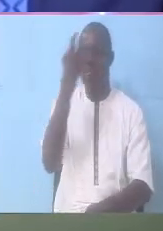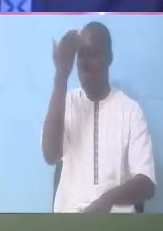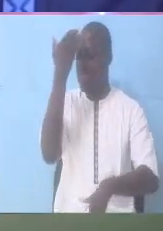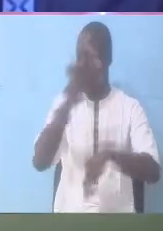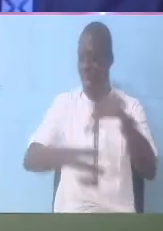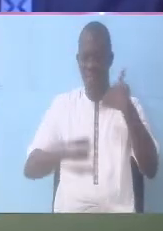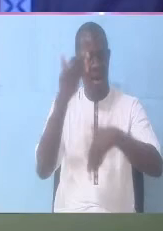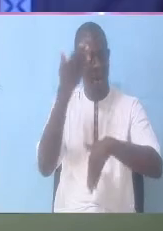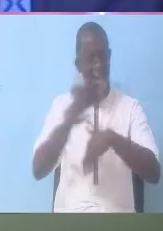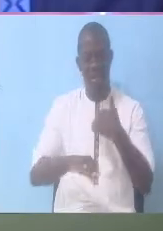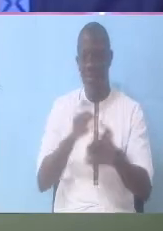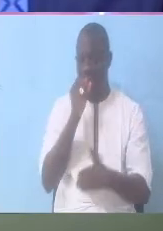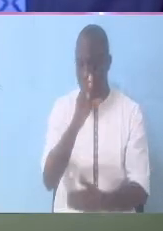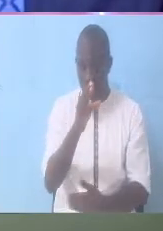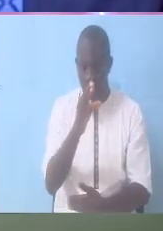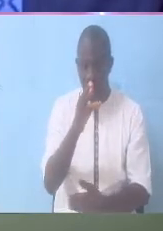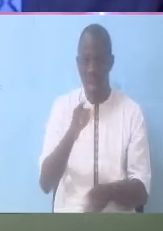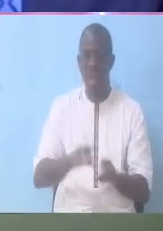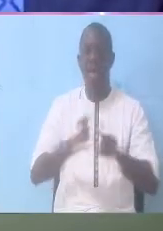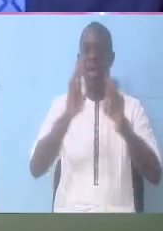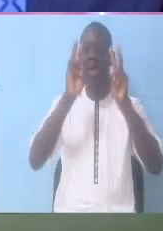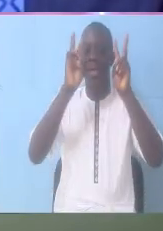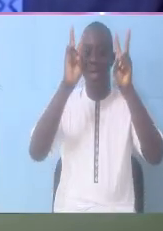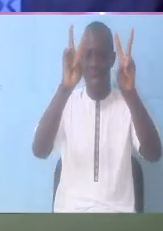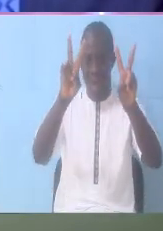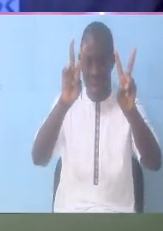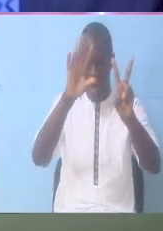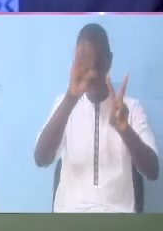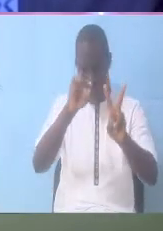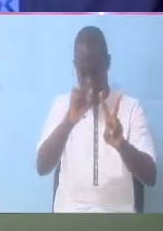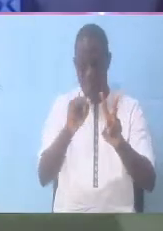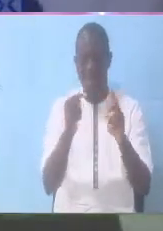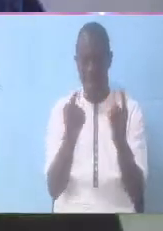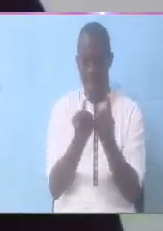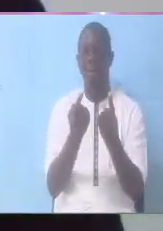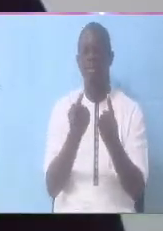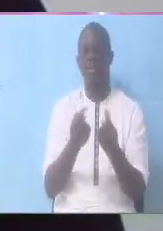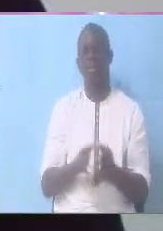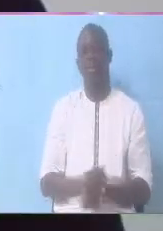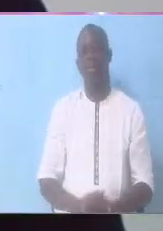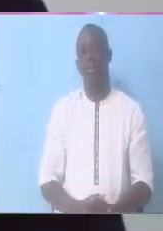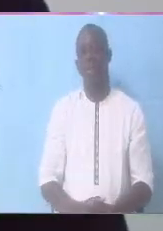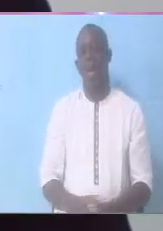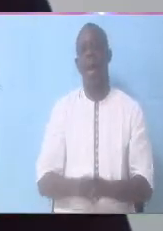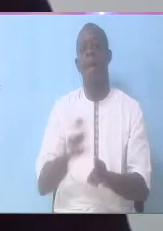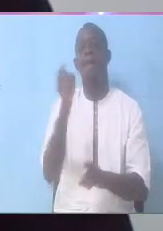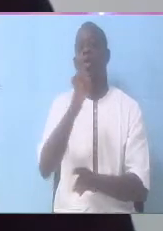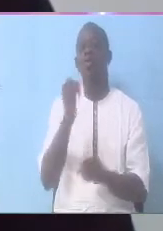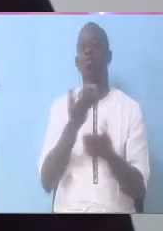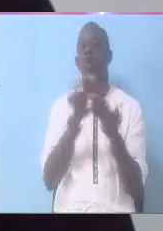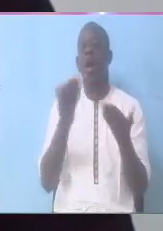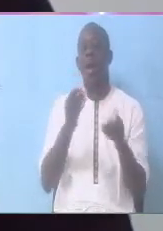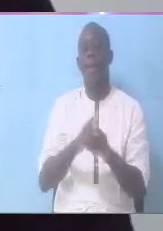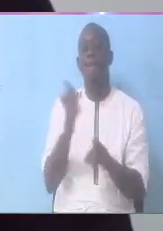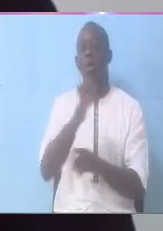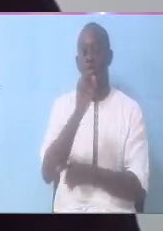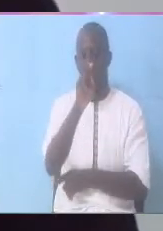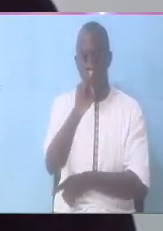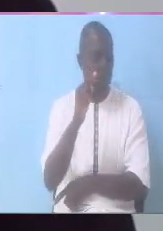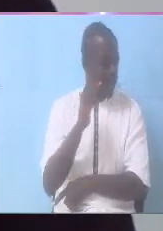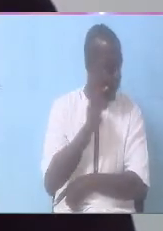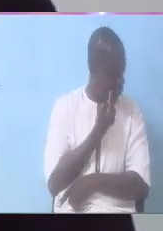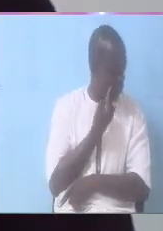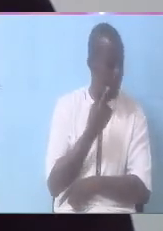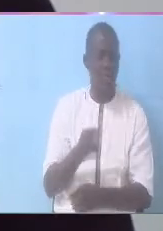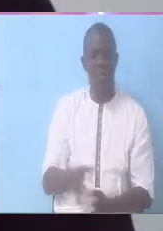say that Yaya Jammeh did it. Because you Sir, probably you don't know me. Go